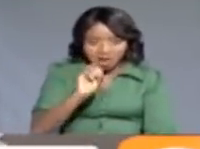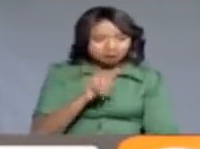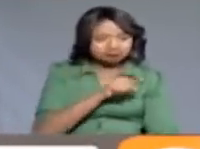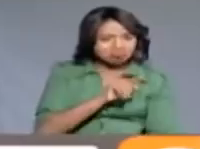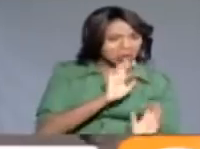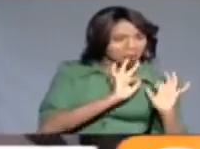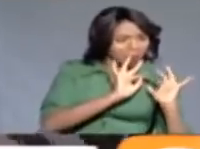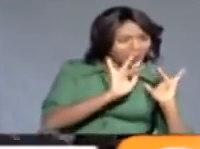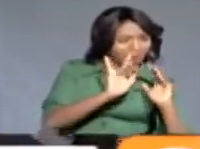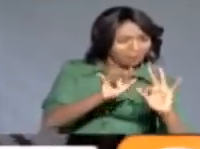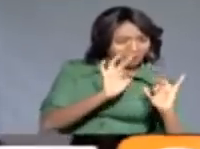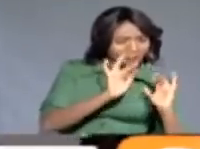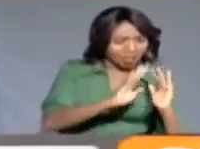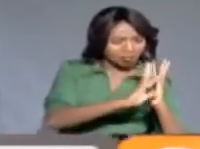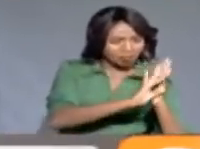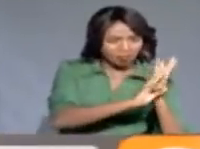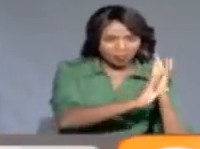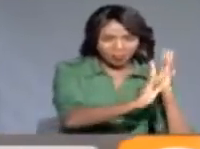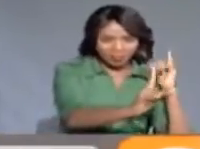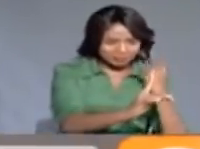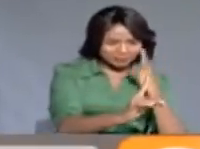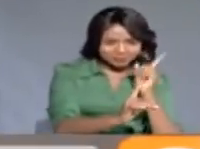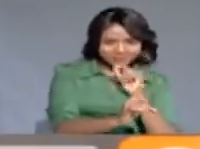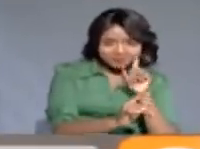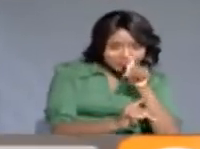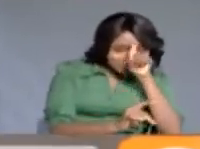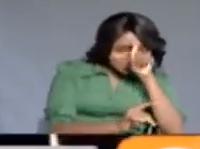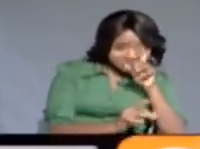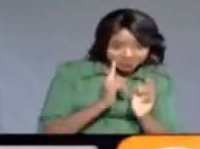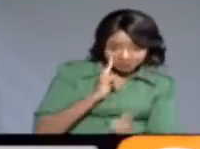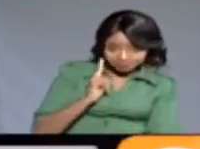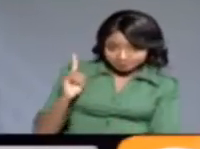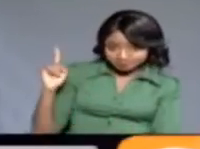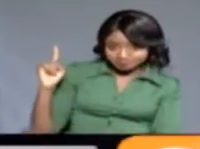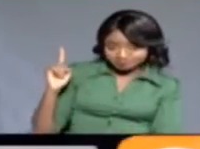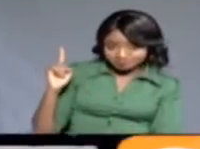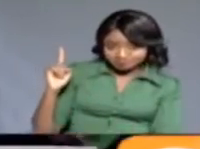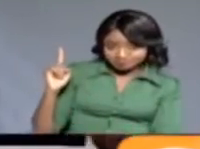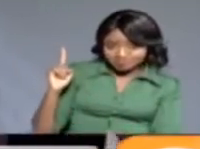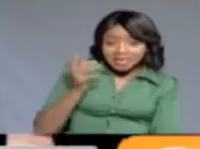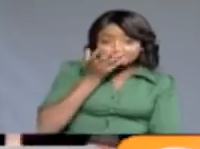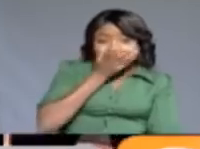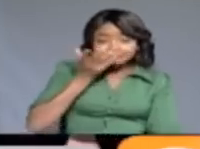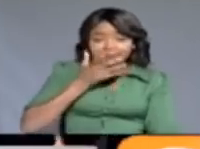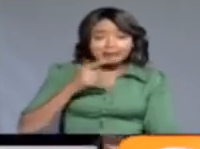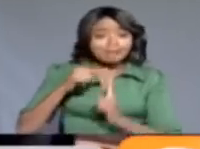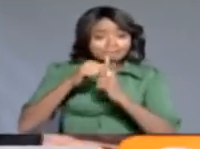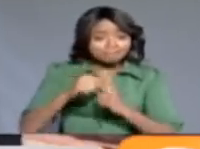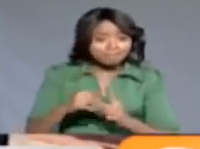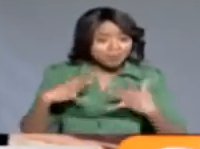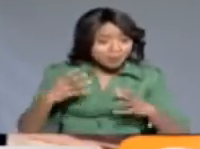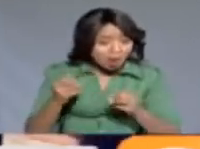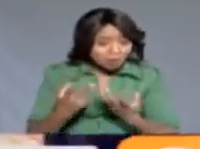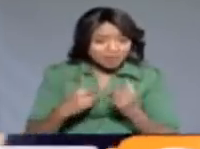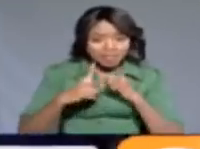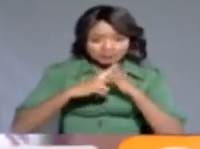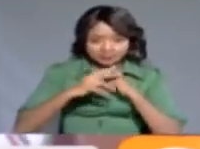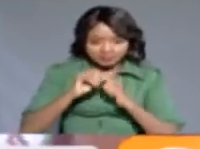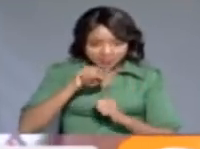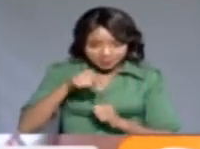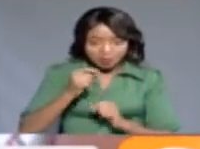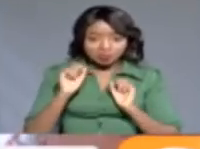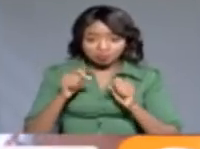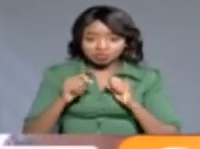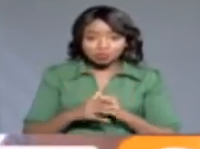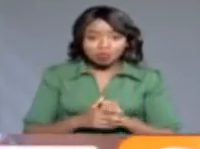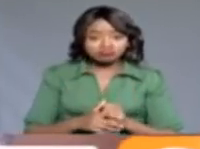in their thousands, and the long queues outside the stadium, the capacity of 70,000, was a testament of the huge turnout. While